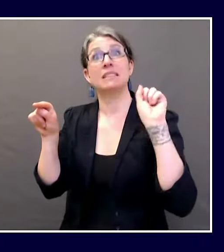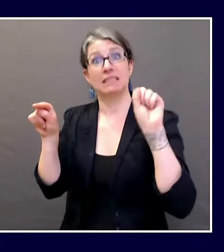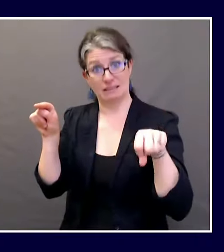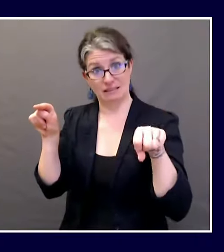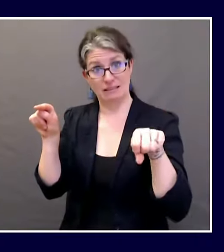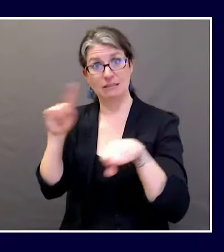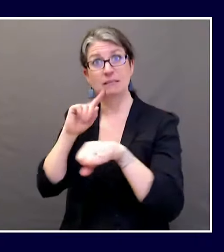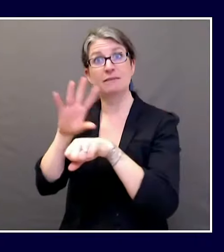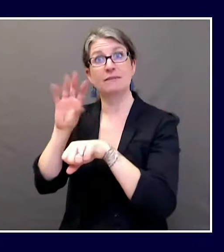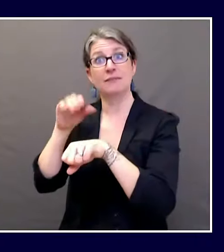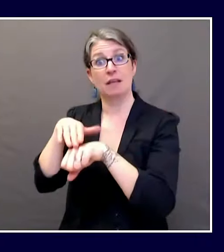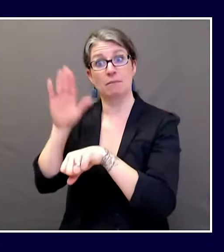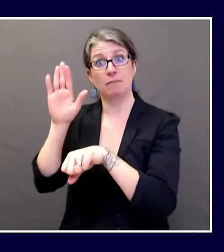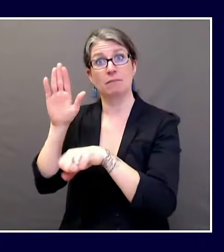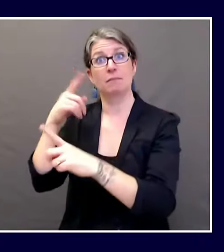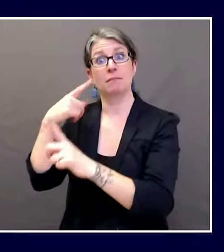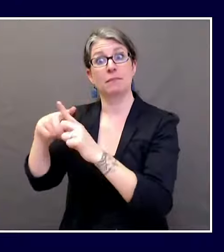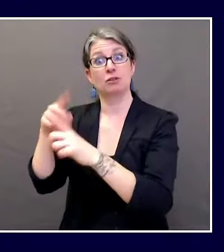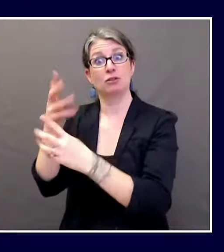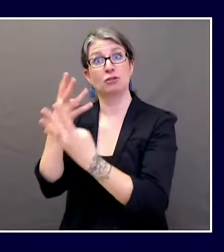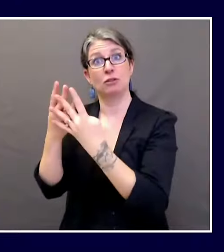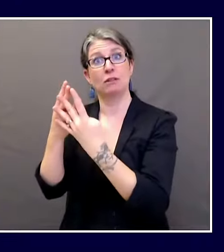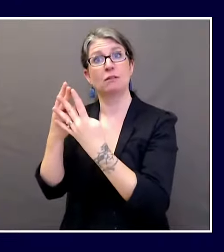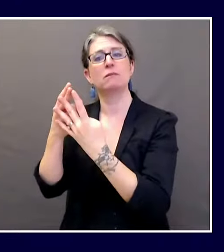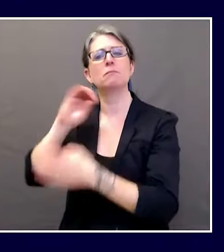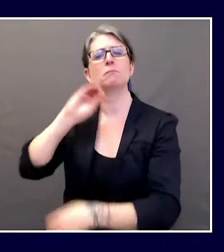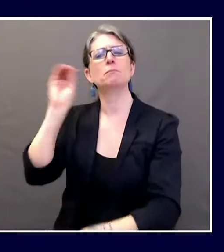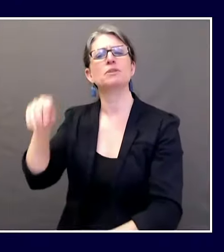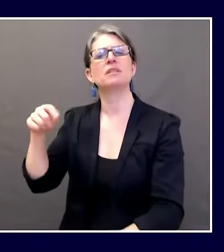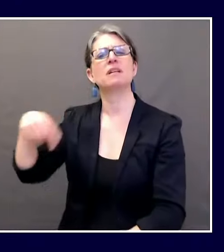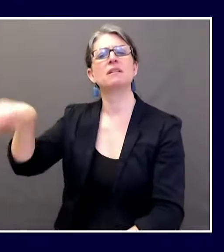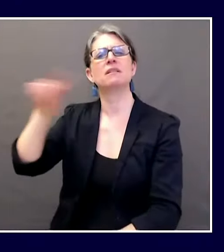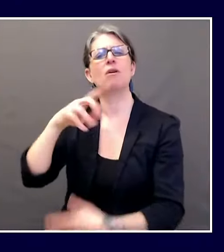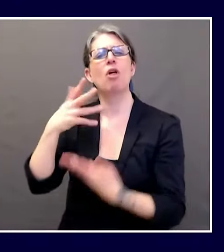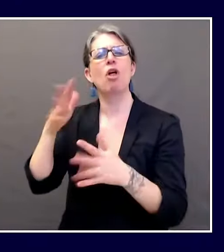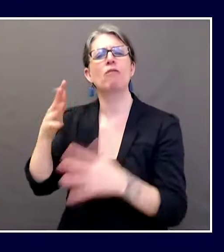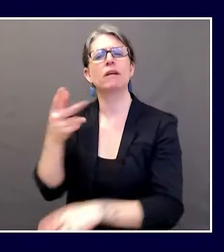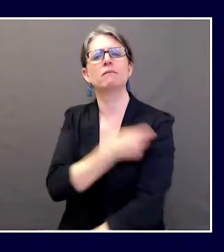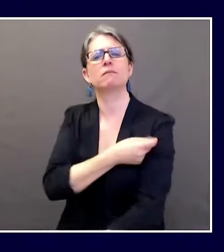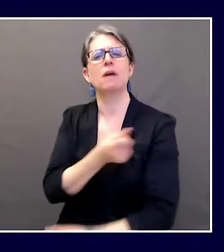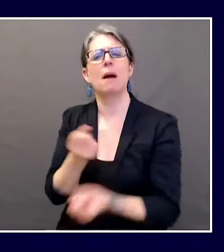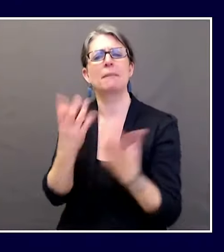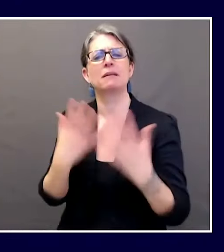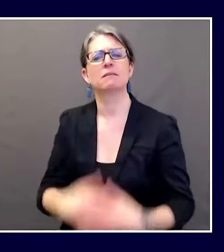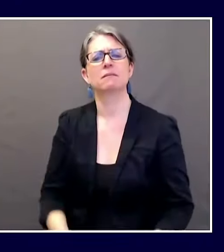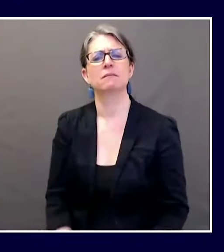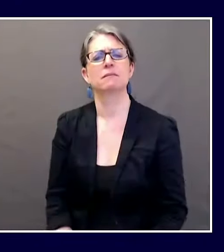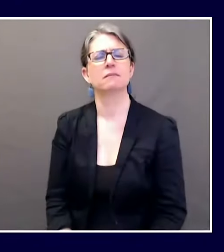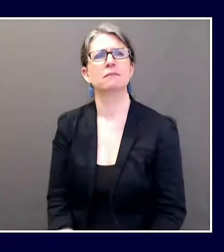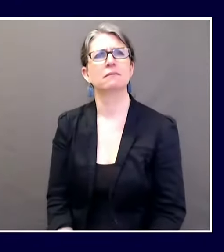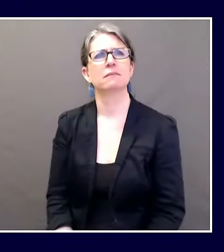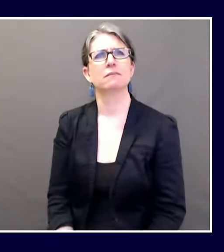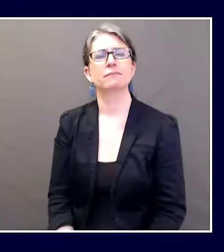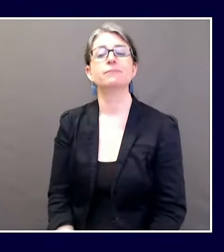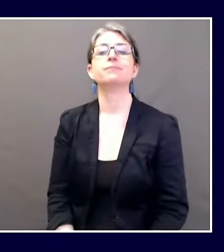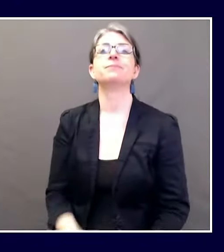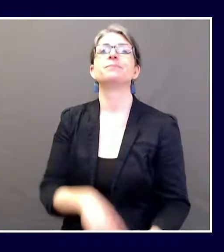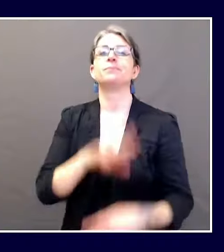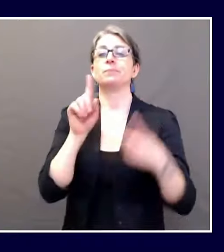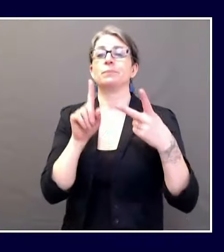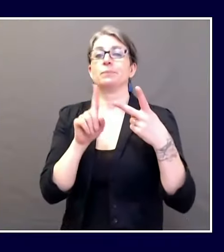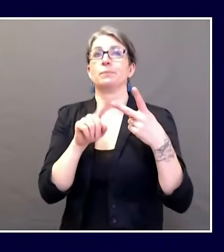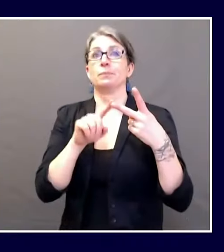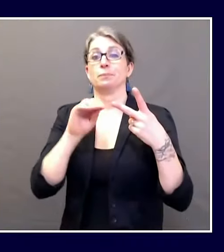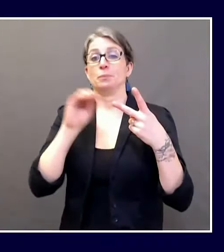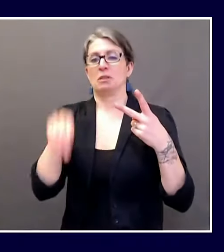Yep. So as to the latter question, I know that as of yesterday, about